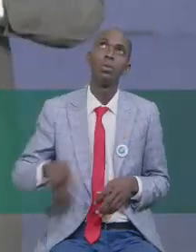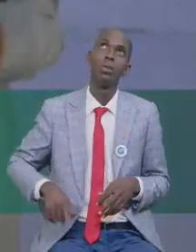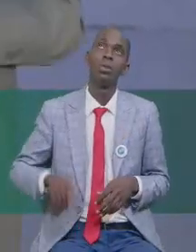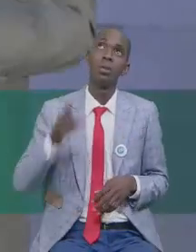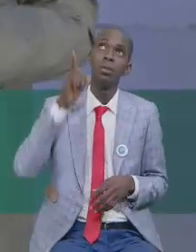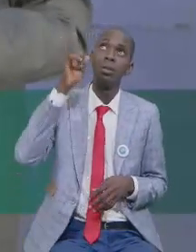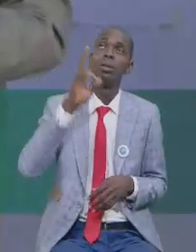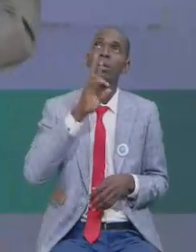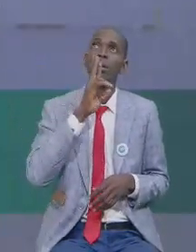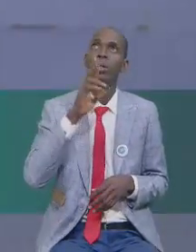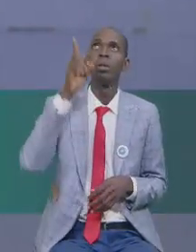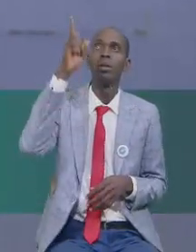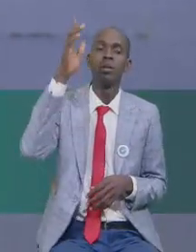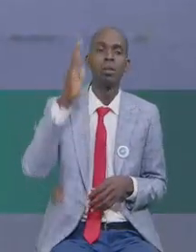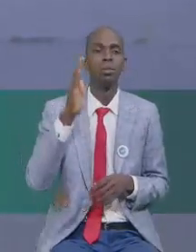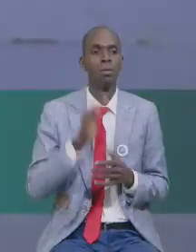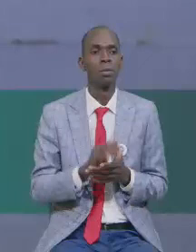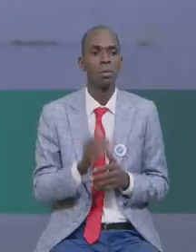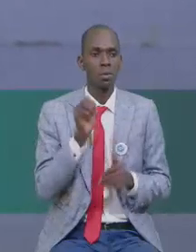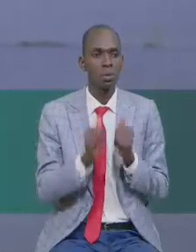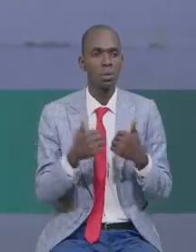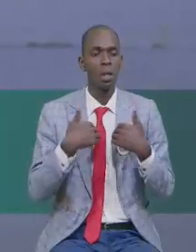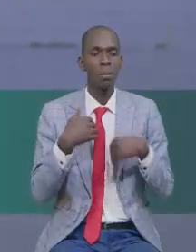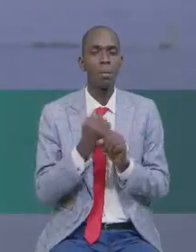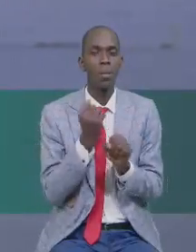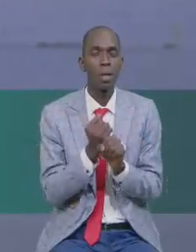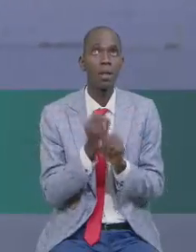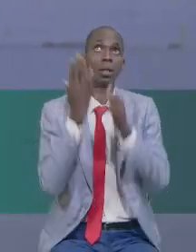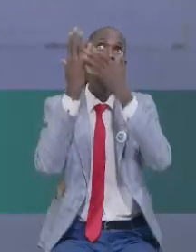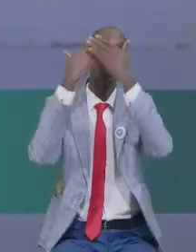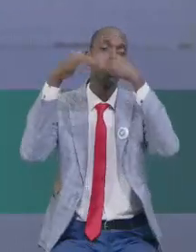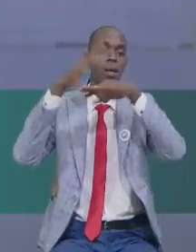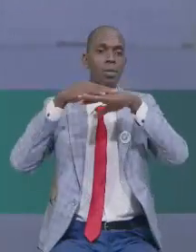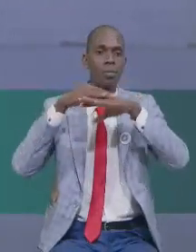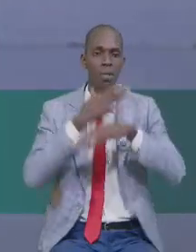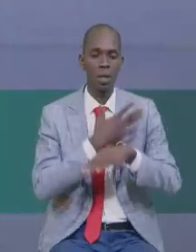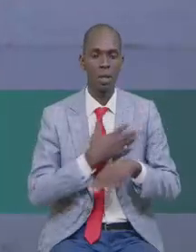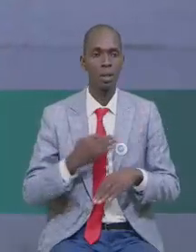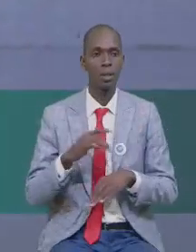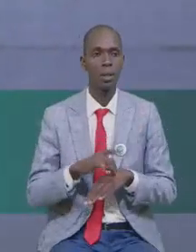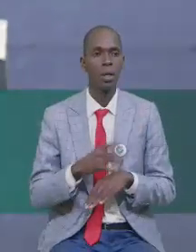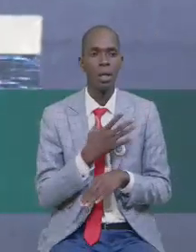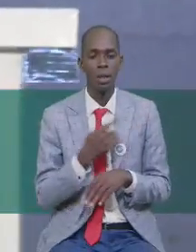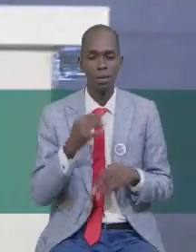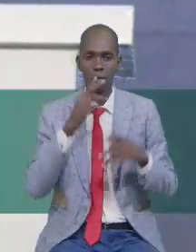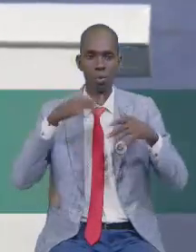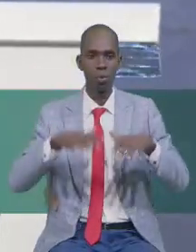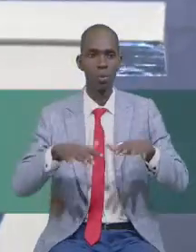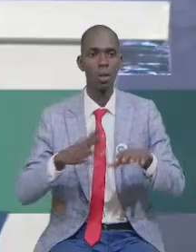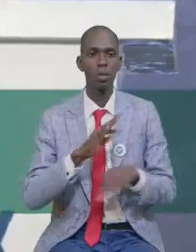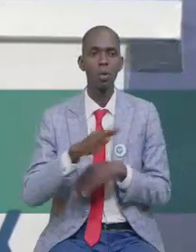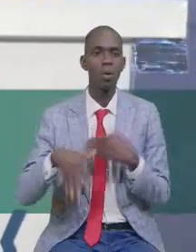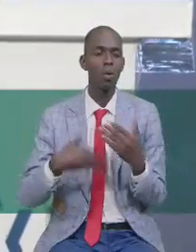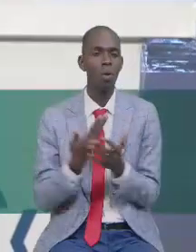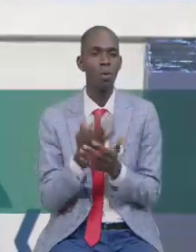art God, which has made heaven and earth and the sea, and